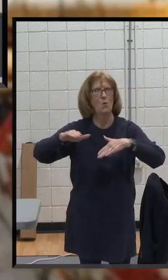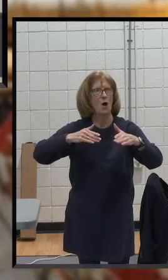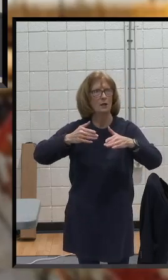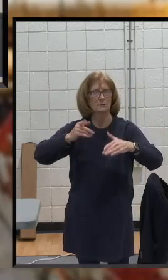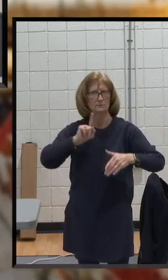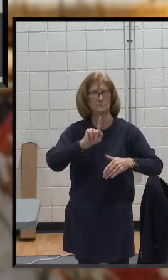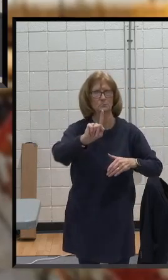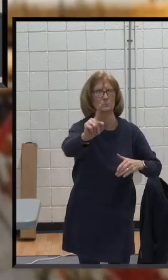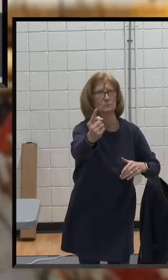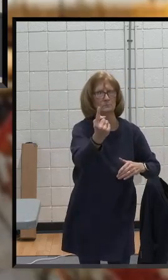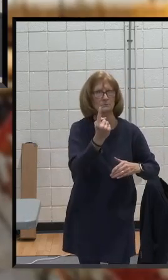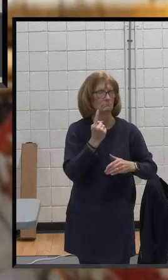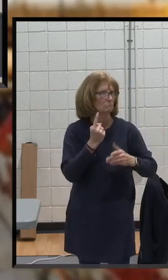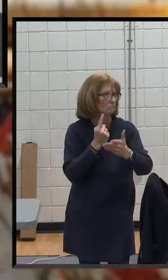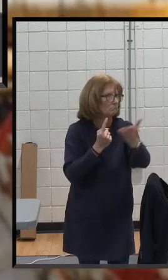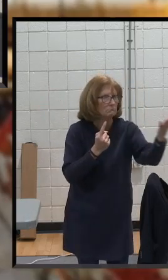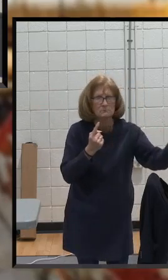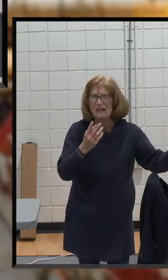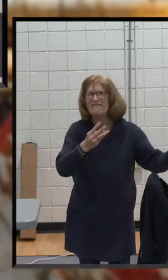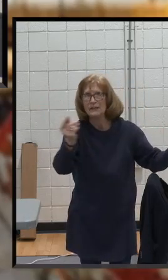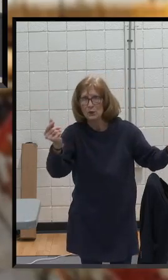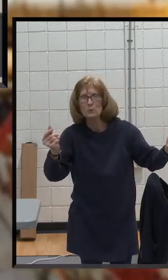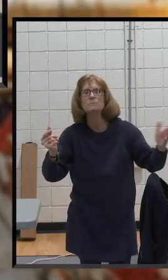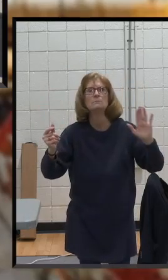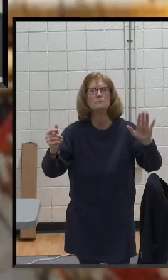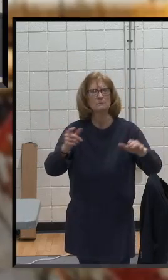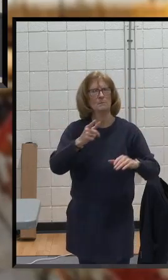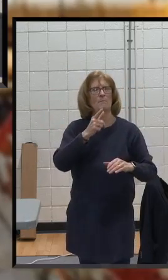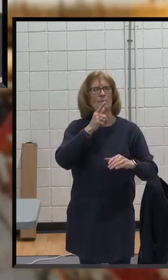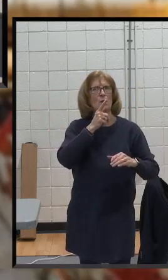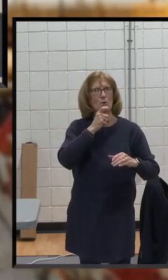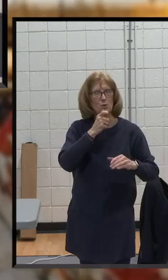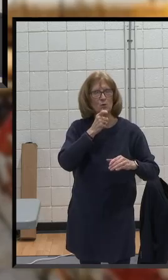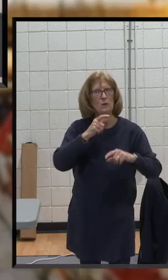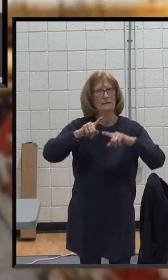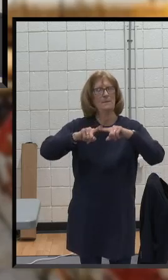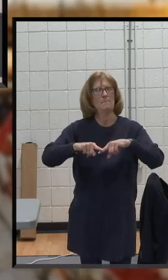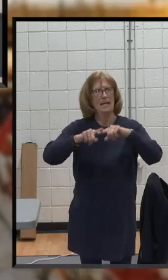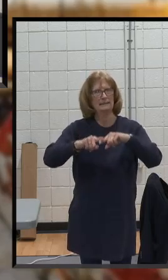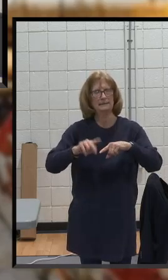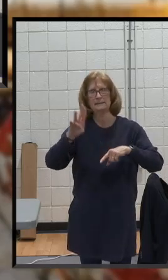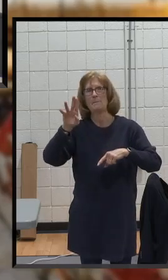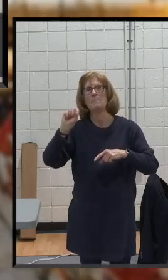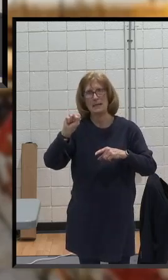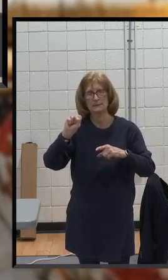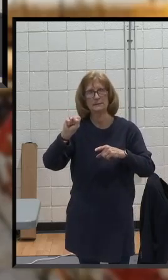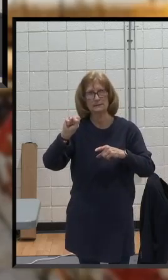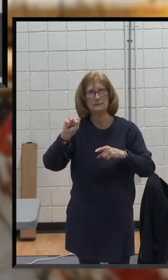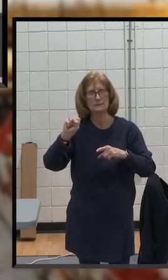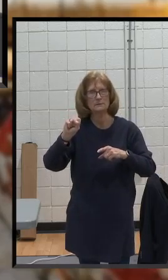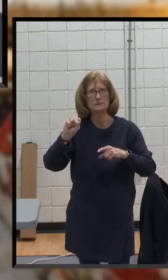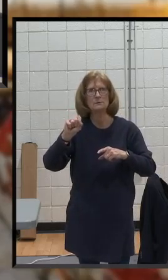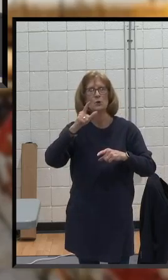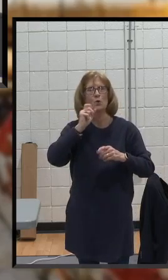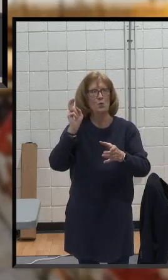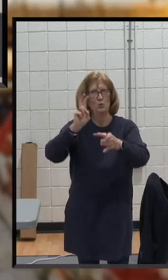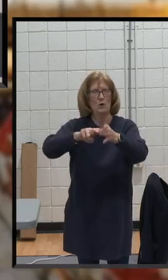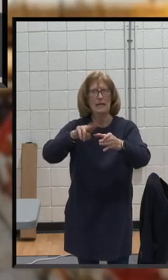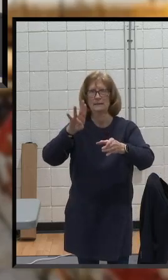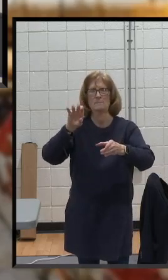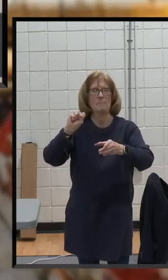Just a few people are walking across the bridge. Okay. Who here is dependent on various buses that